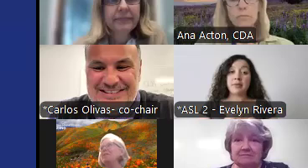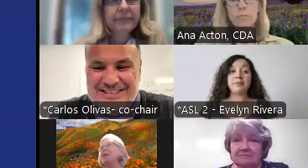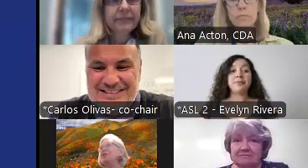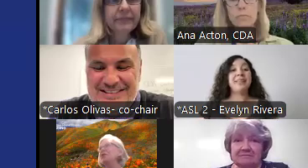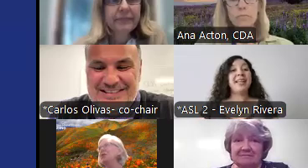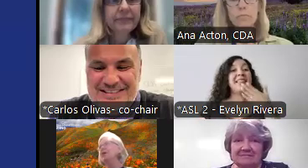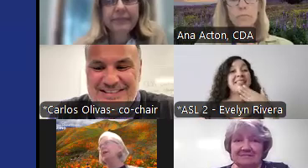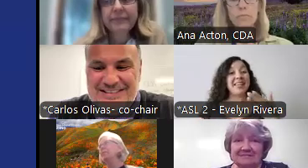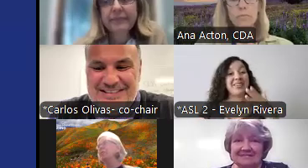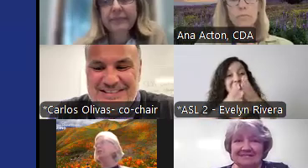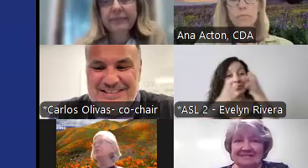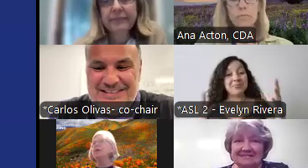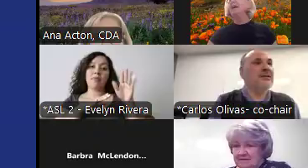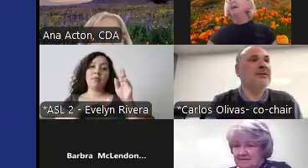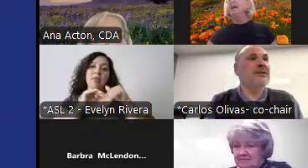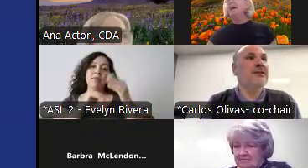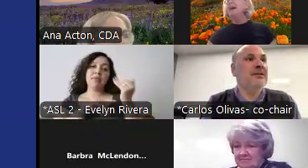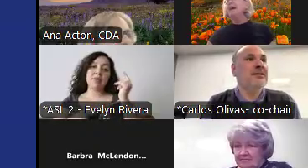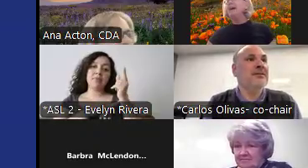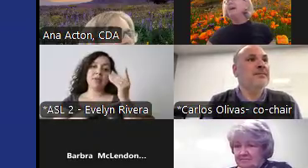Thank you very much. We do.